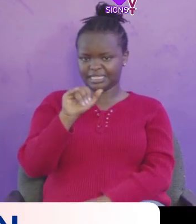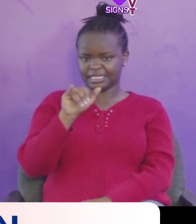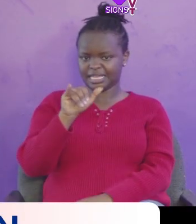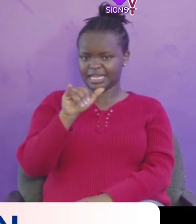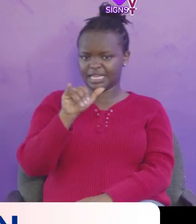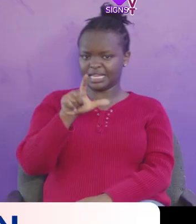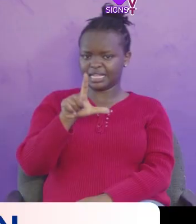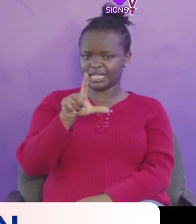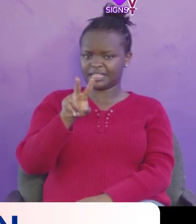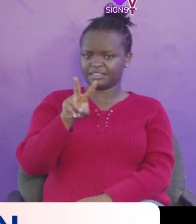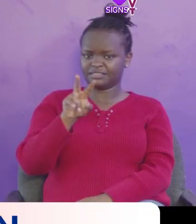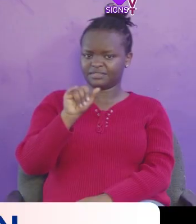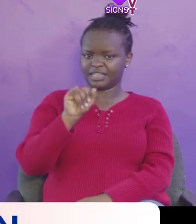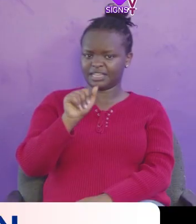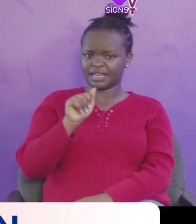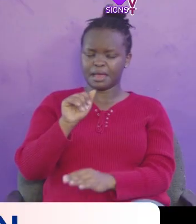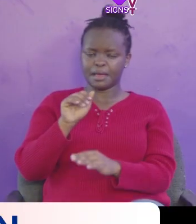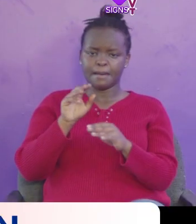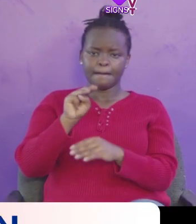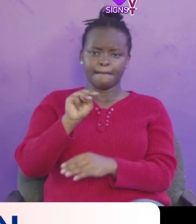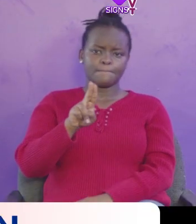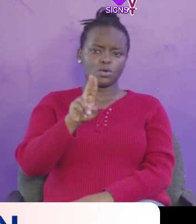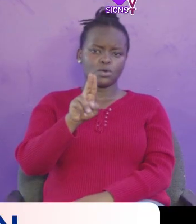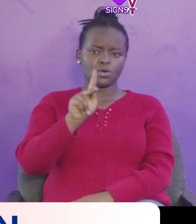walikuwa wanapewa. Yes.